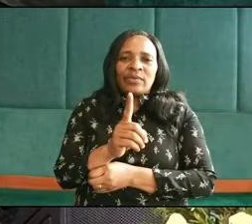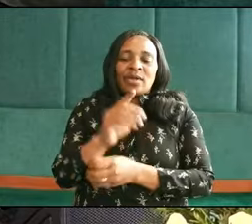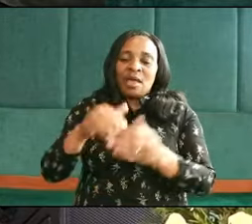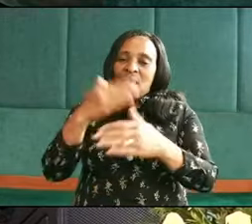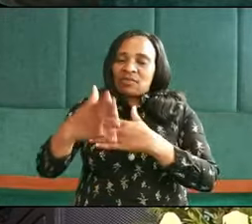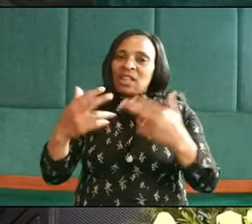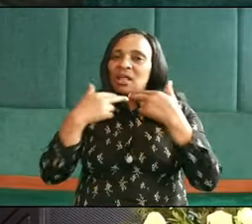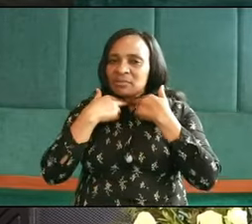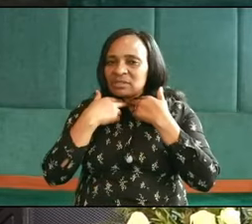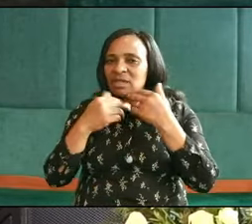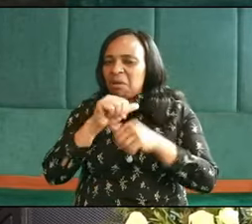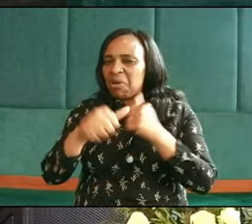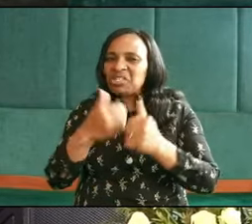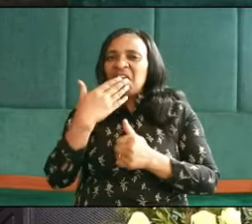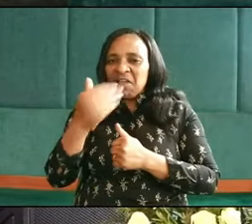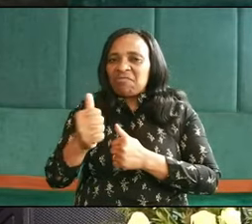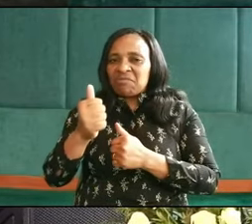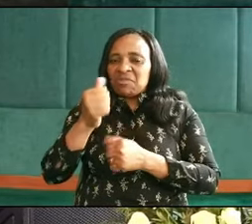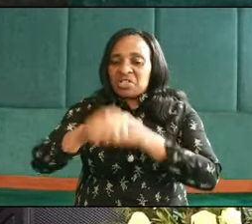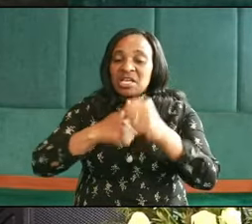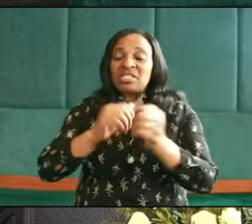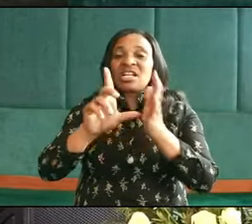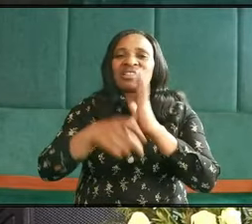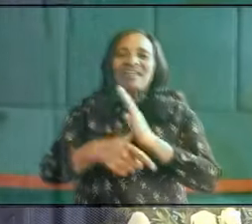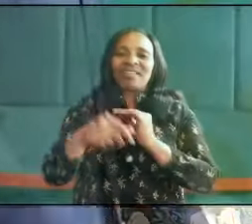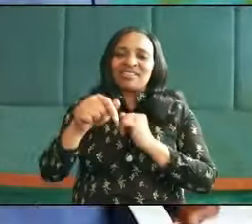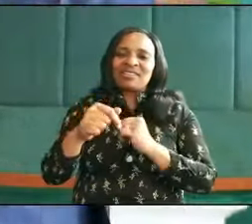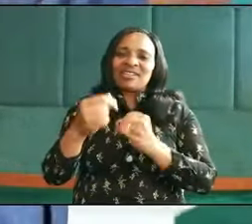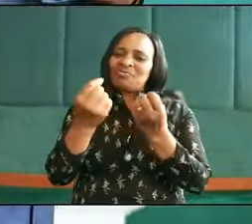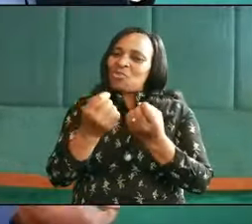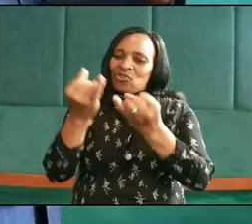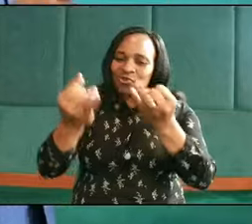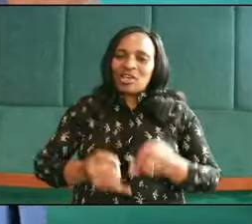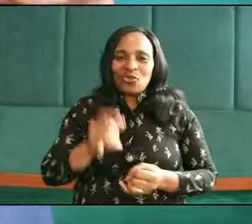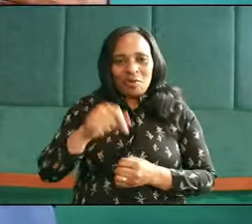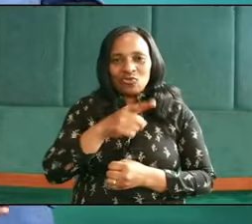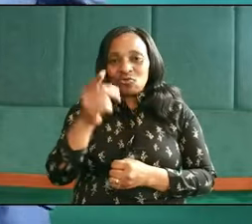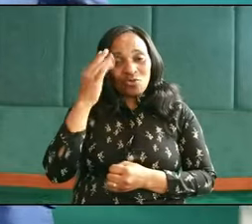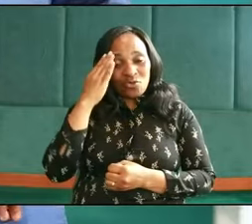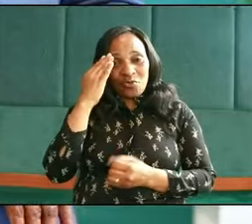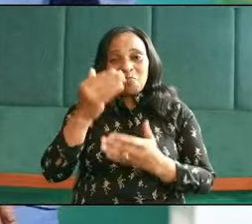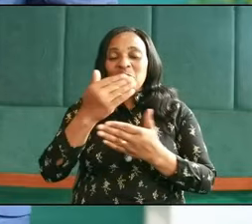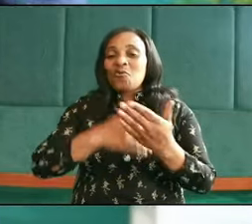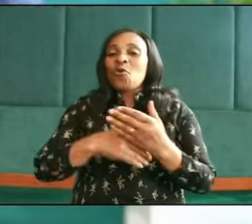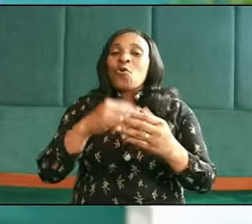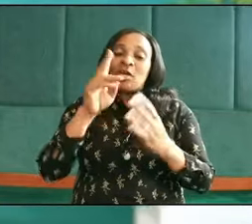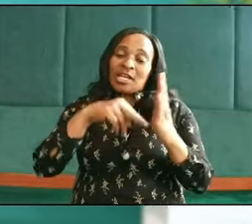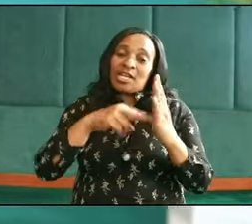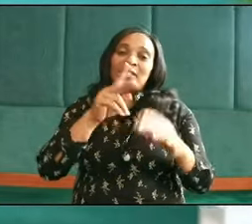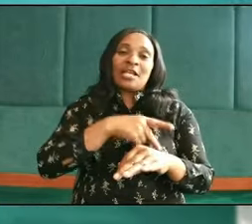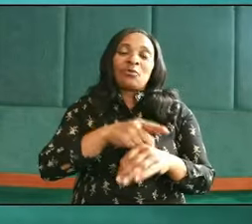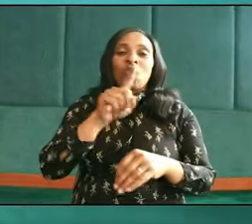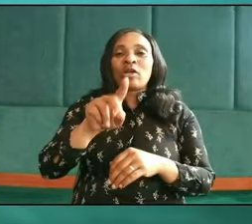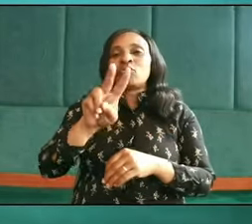after the captivity is about 500 years later. That is a small introduction you need to know before we read Psalm 124.